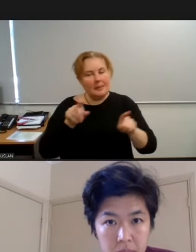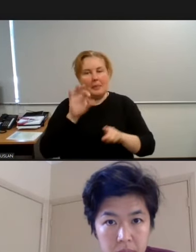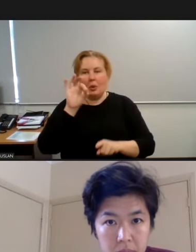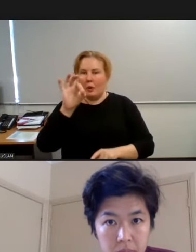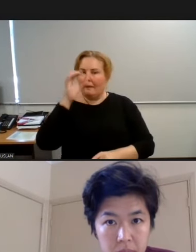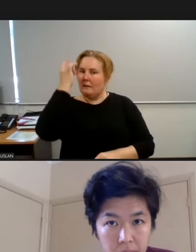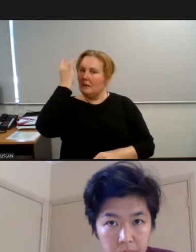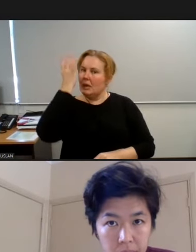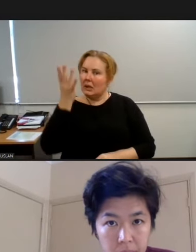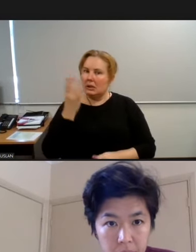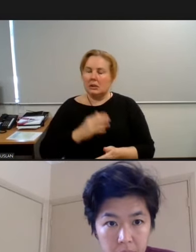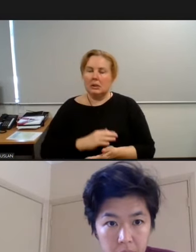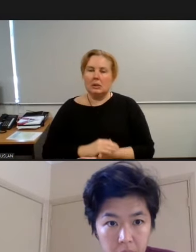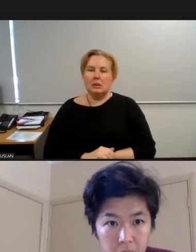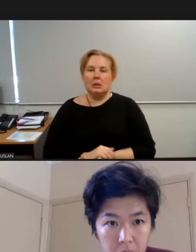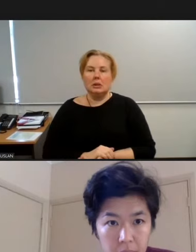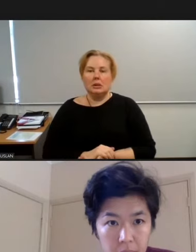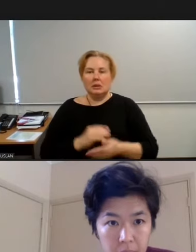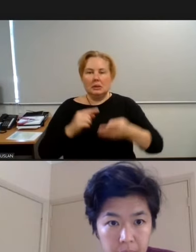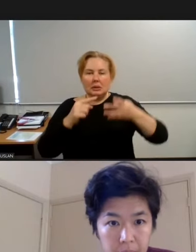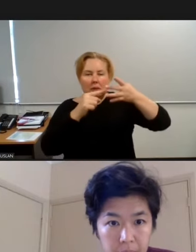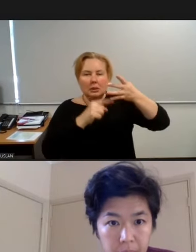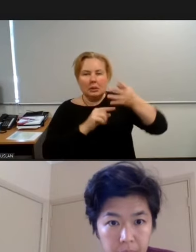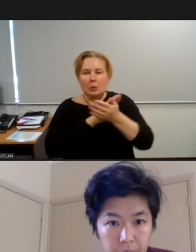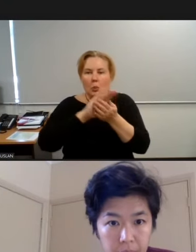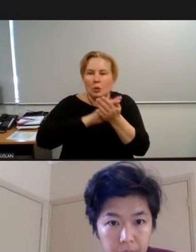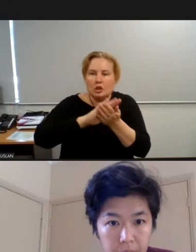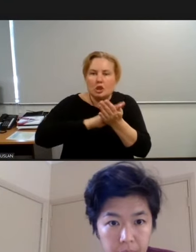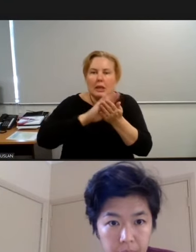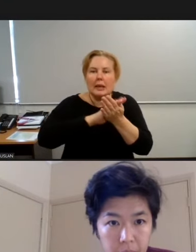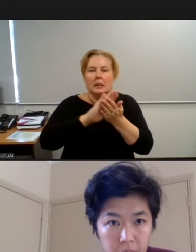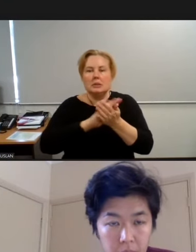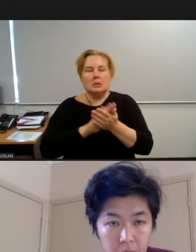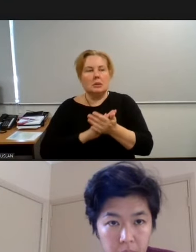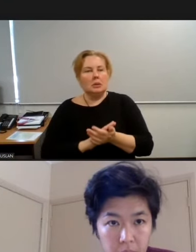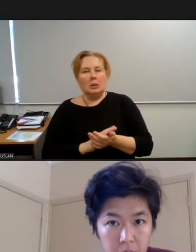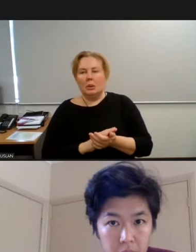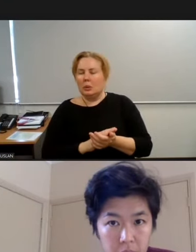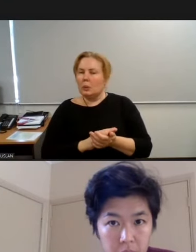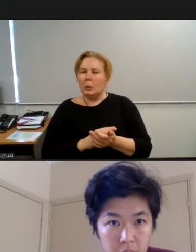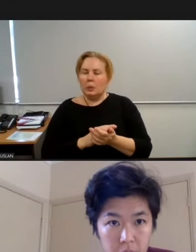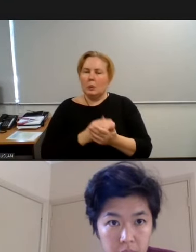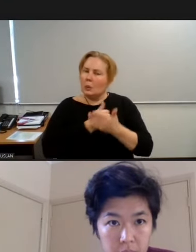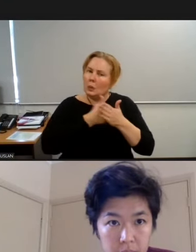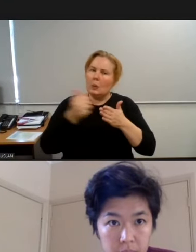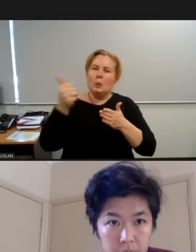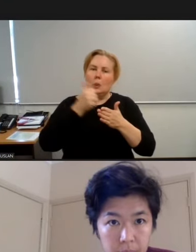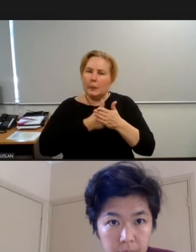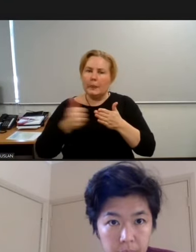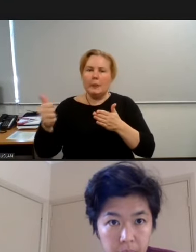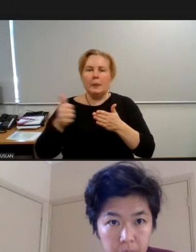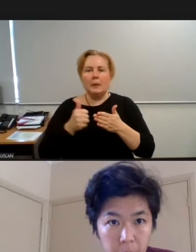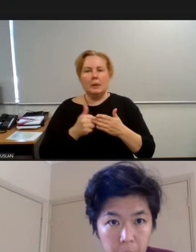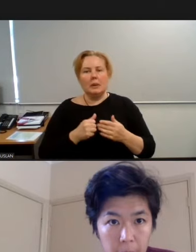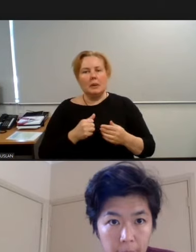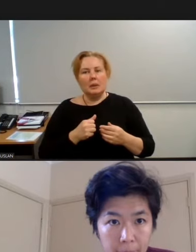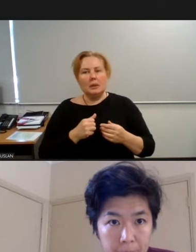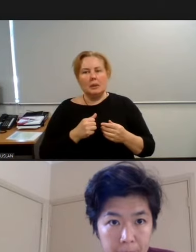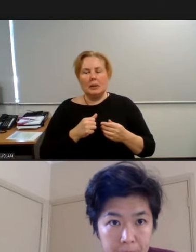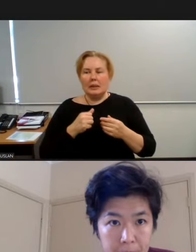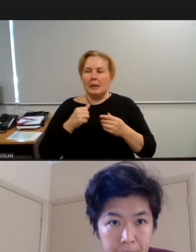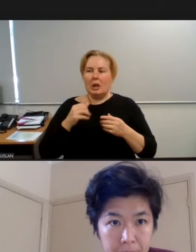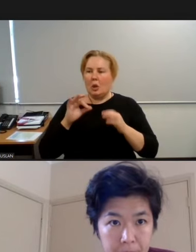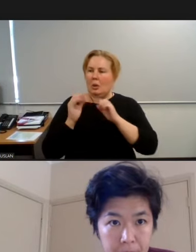forget those other things, like good hand hygiene, and maintaining